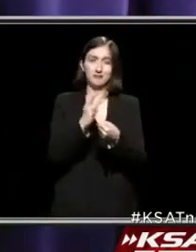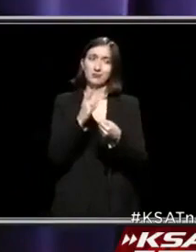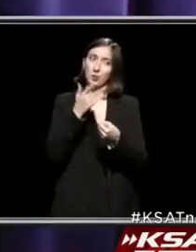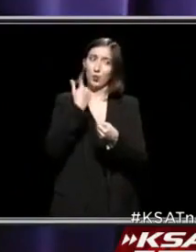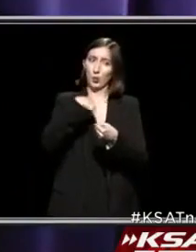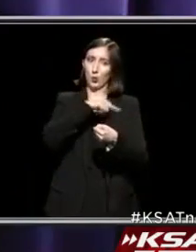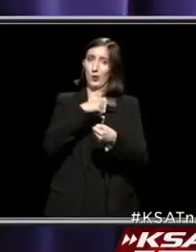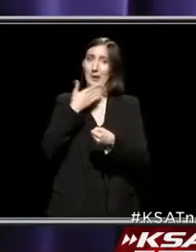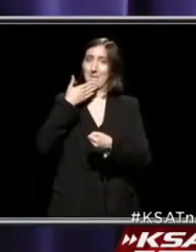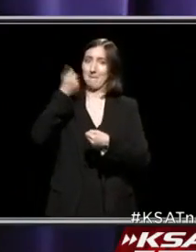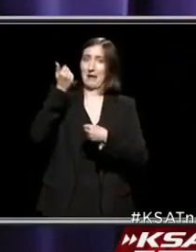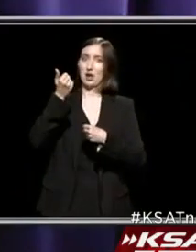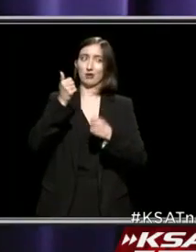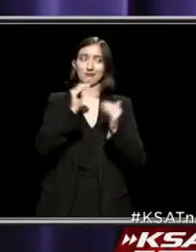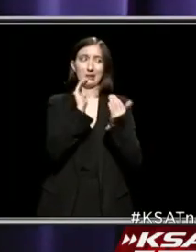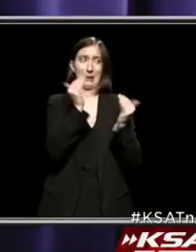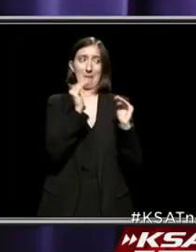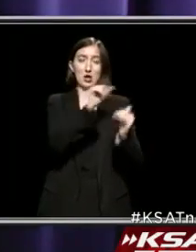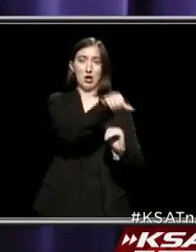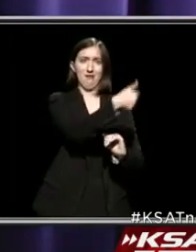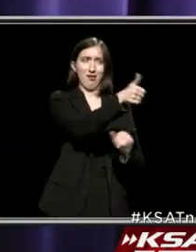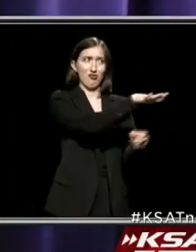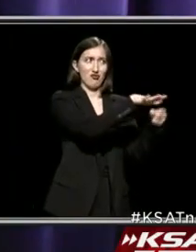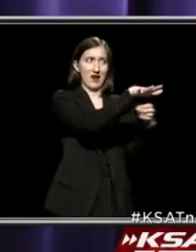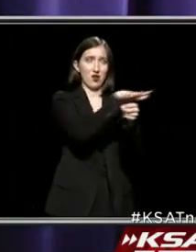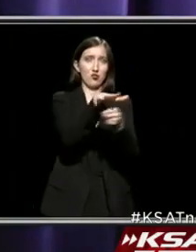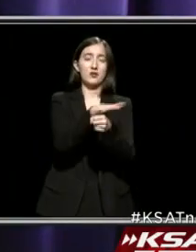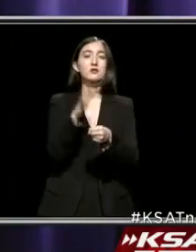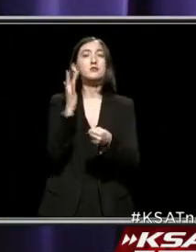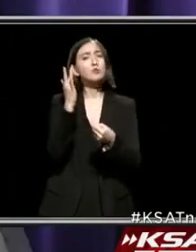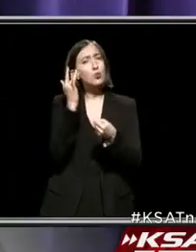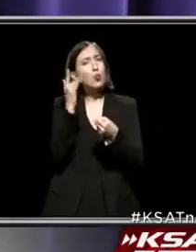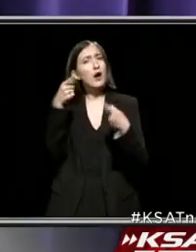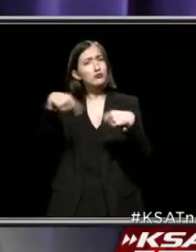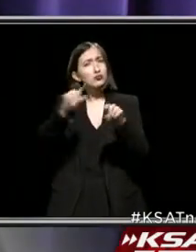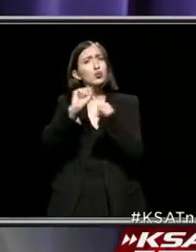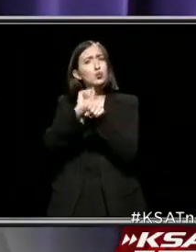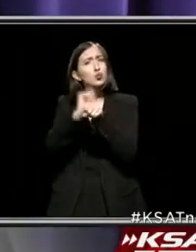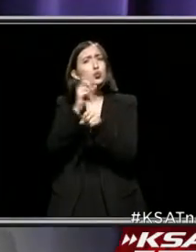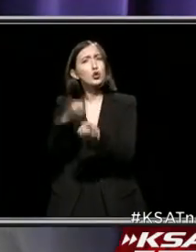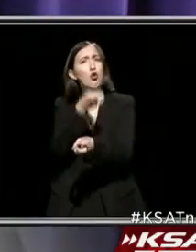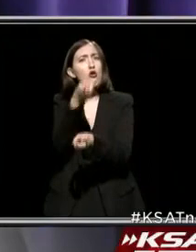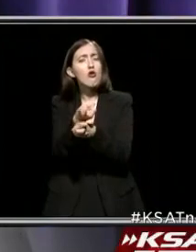make sure that we don't infect someone else and that we're taking care of our loved ones. Now, we all